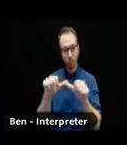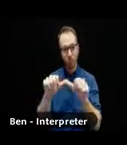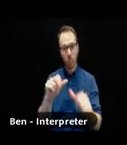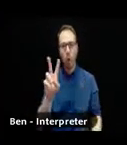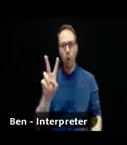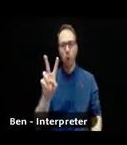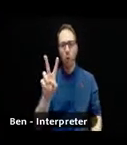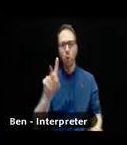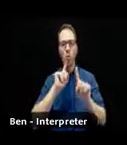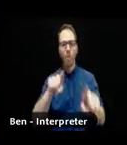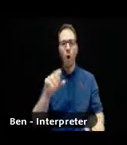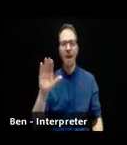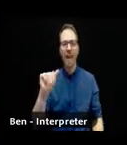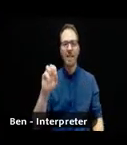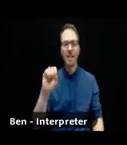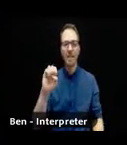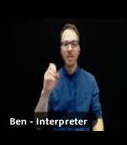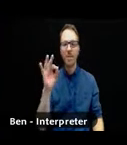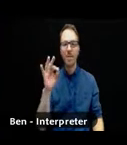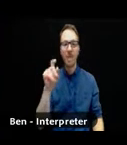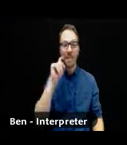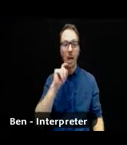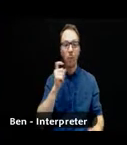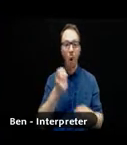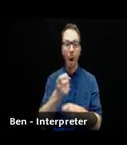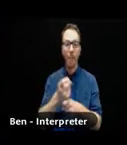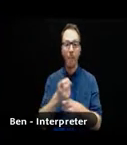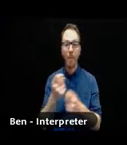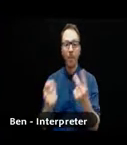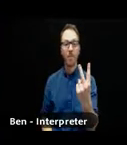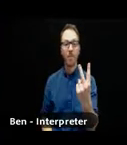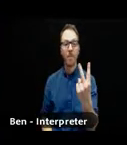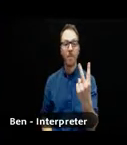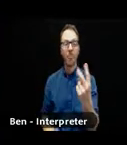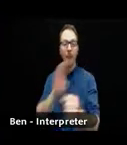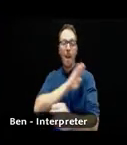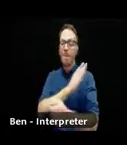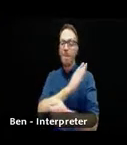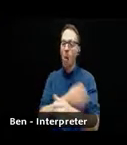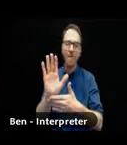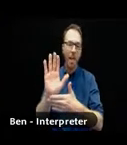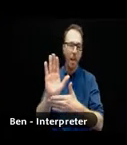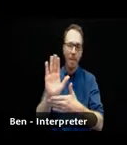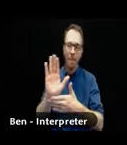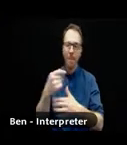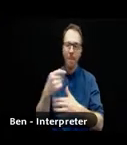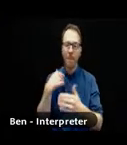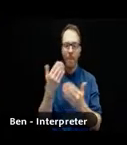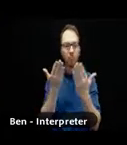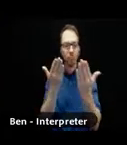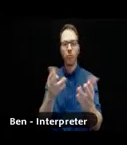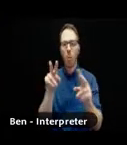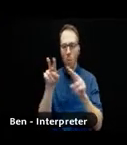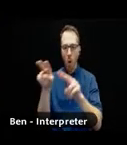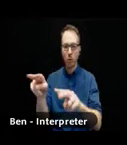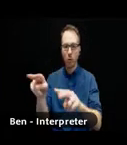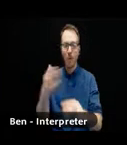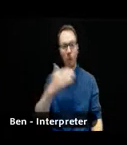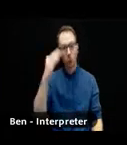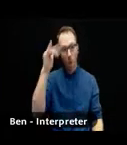reported cases of sexual harm. And so it's a very powerful film. I'd strongly advise watching it. Please know that you are